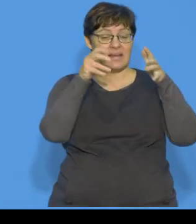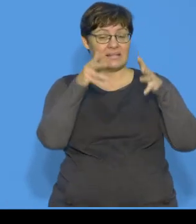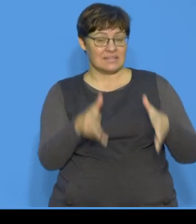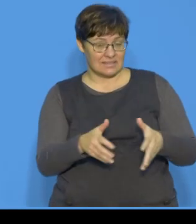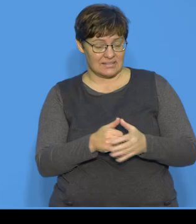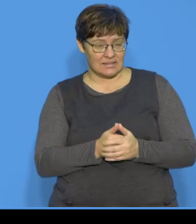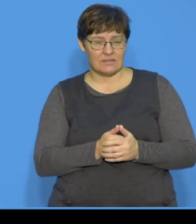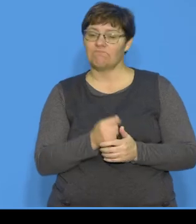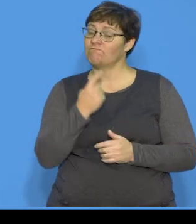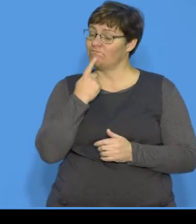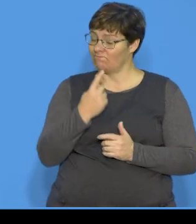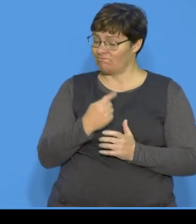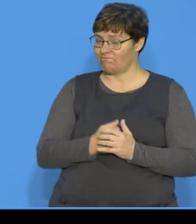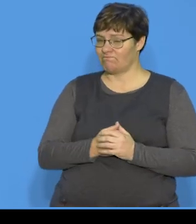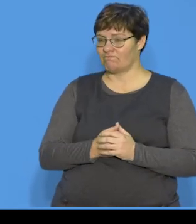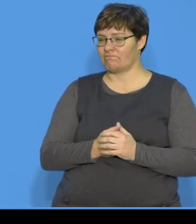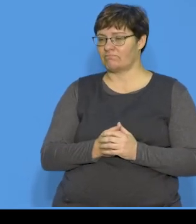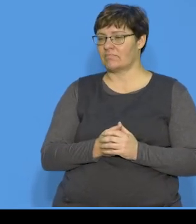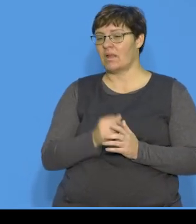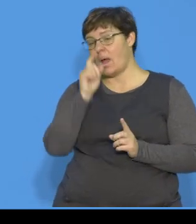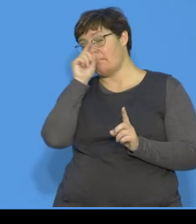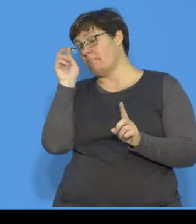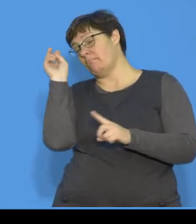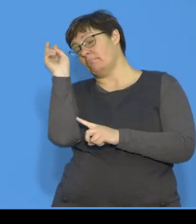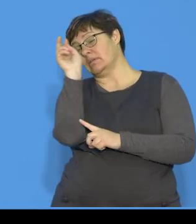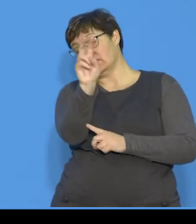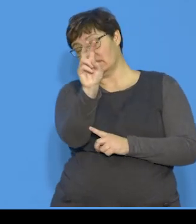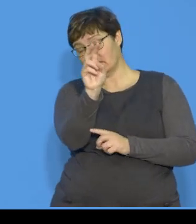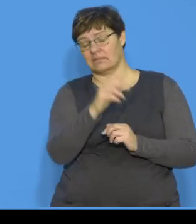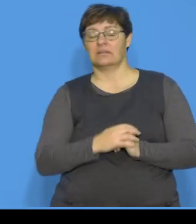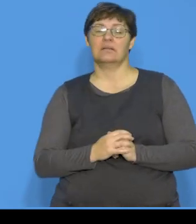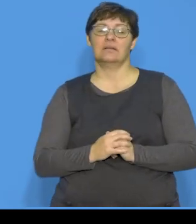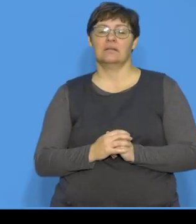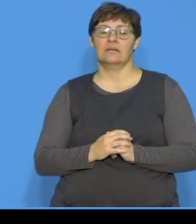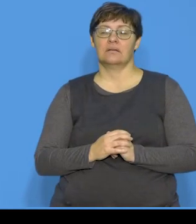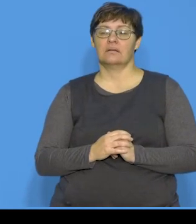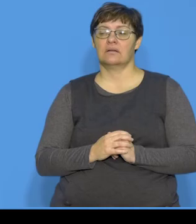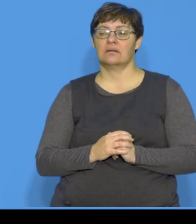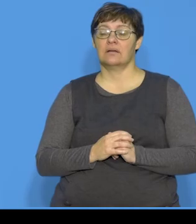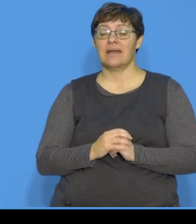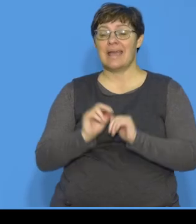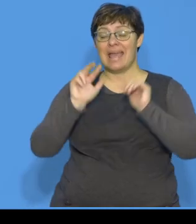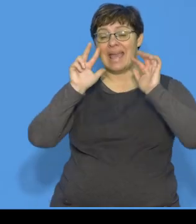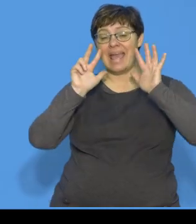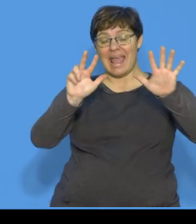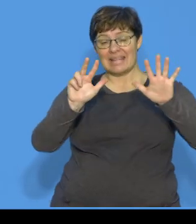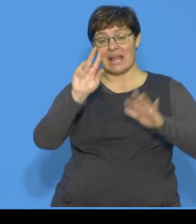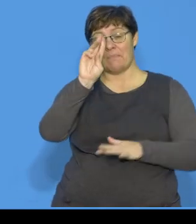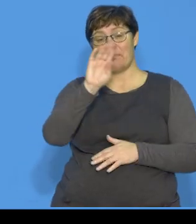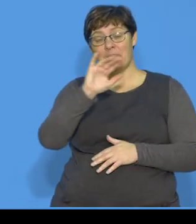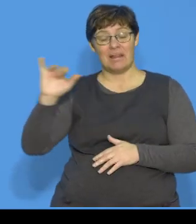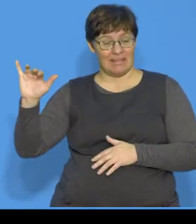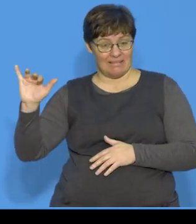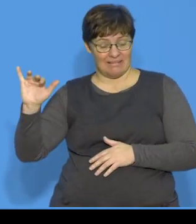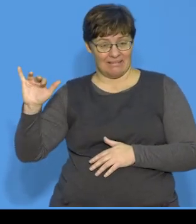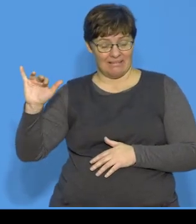Scientists indicate or make the prediction that we're going to hit the 8